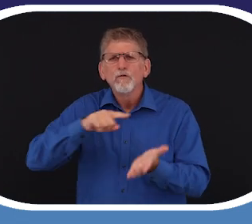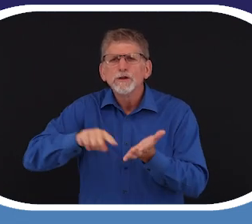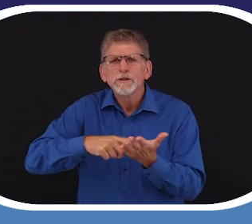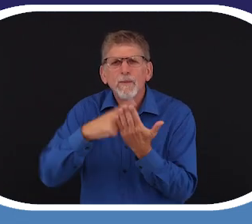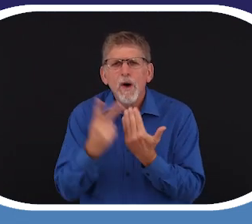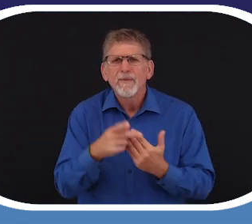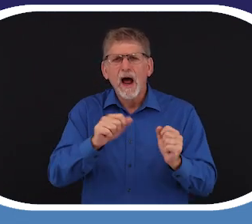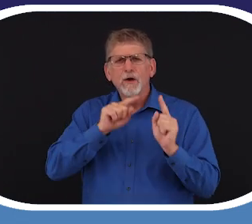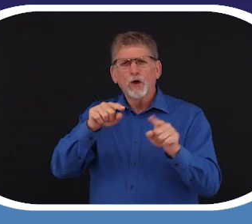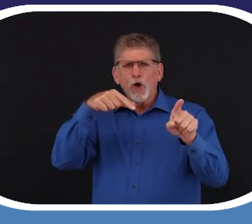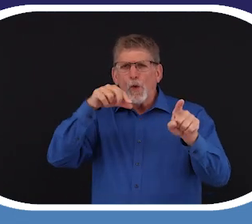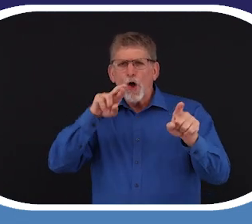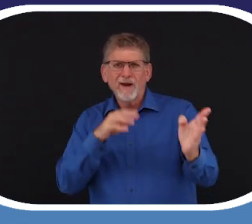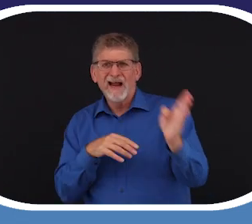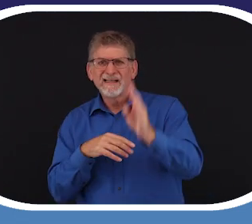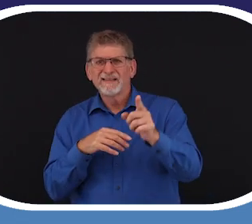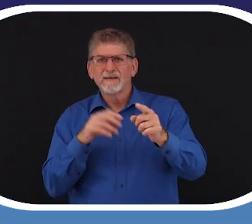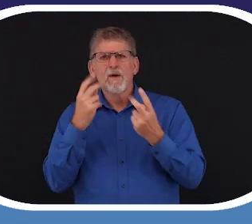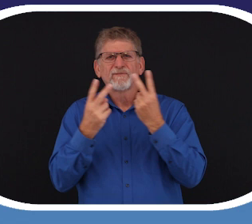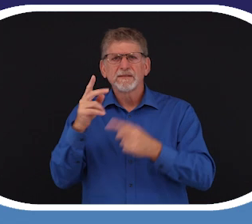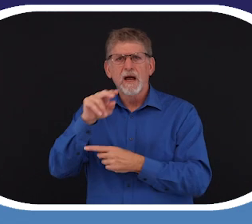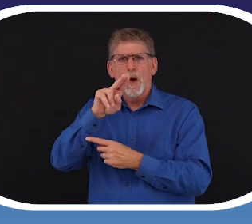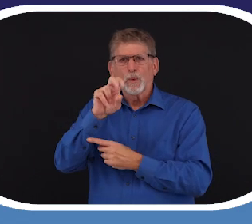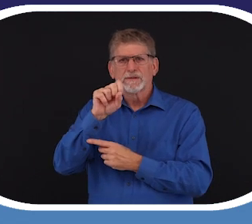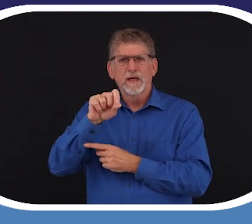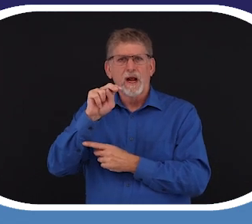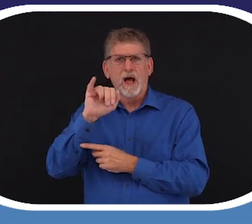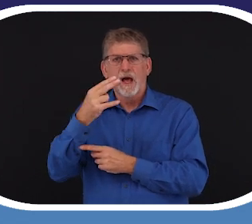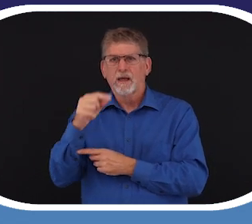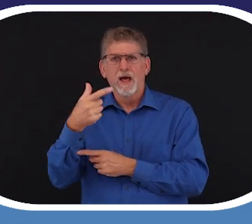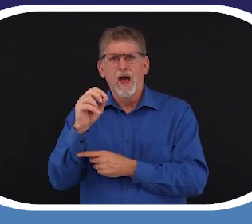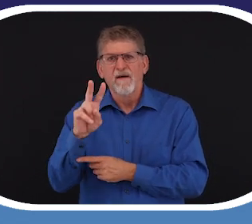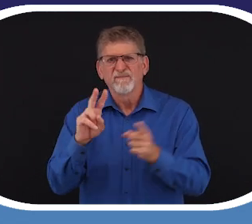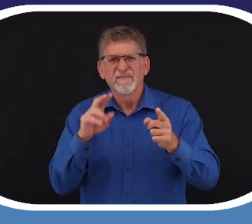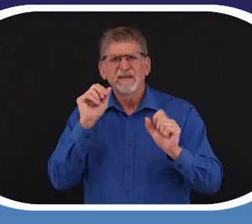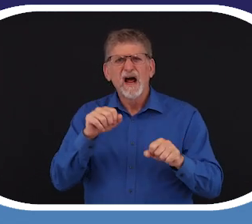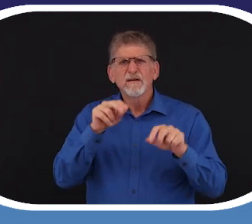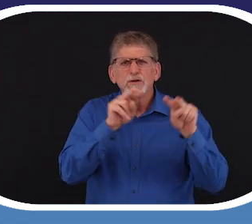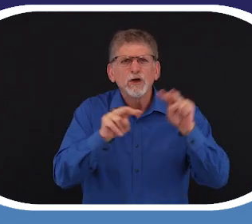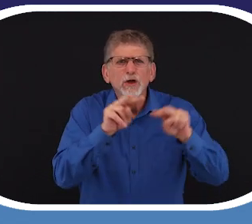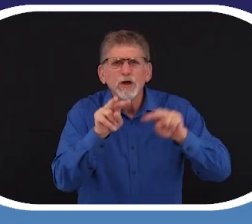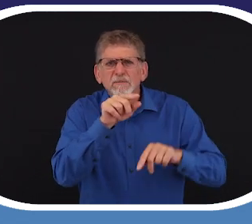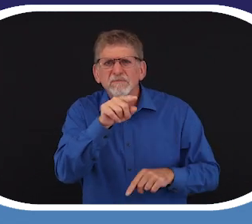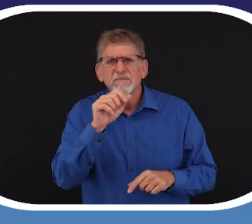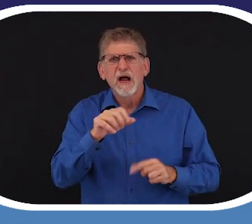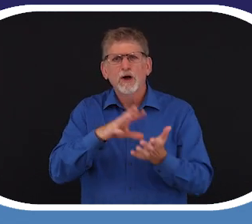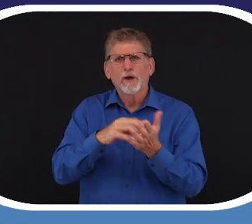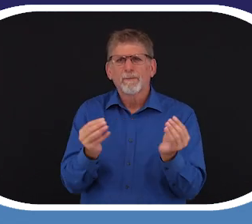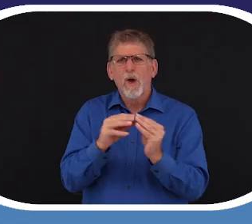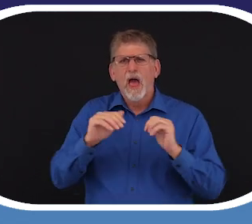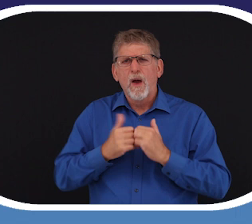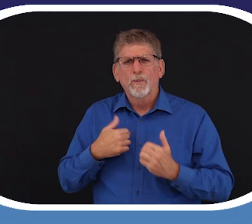learn about the All of Us Research Program, you can go to the other QR code or visit us at allofus.nih.gov to learn more about how we can